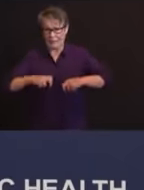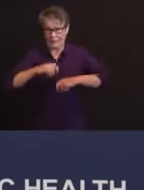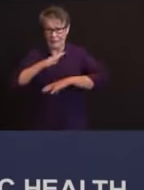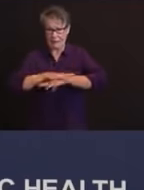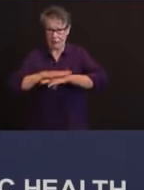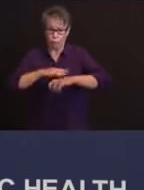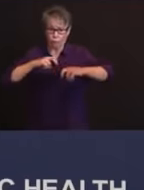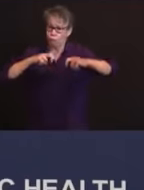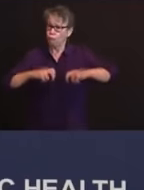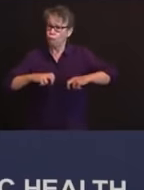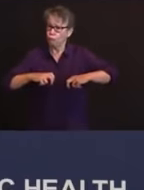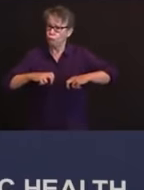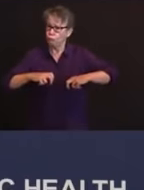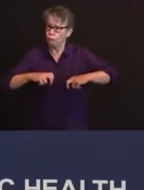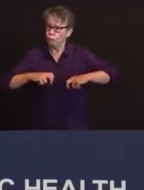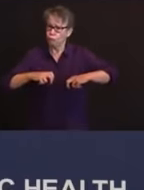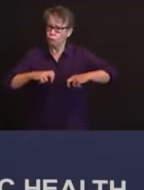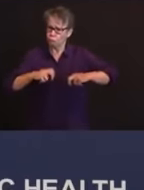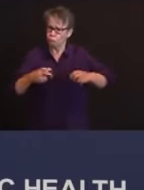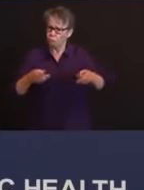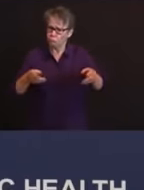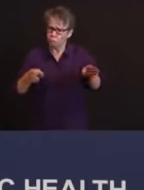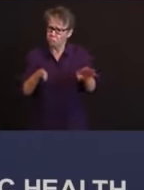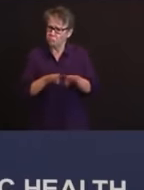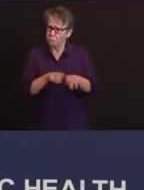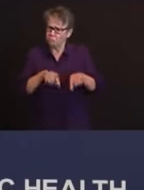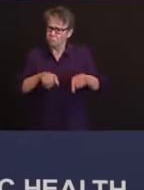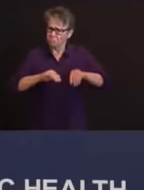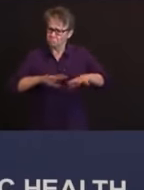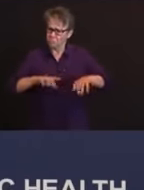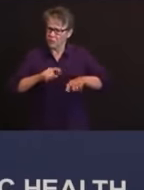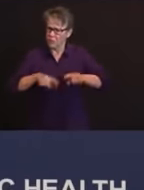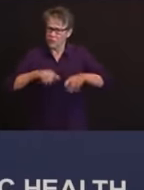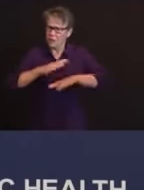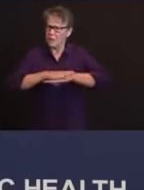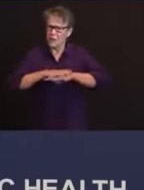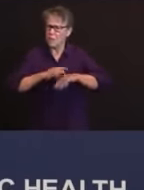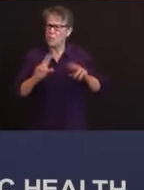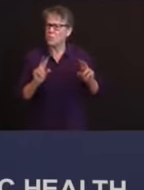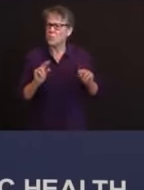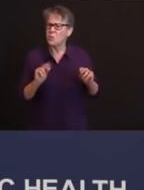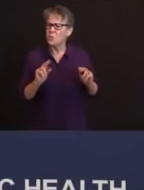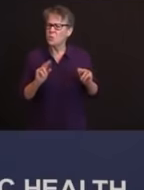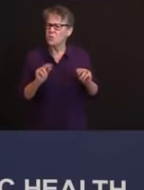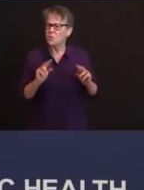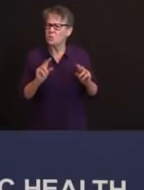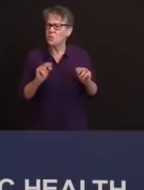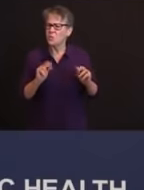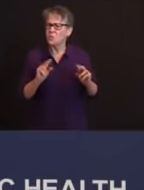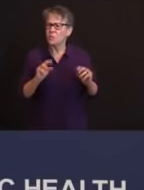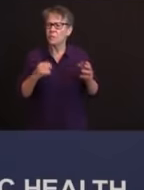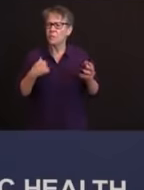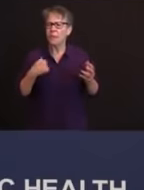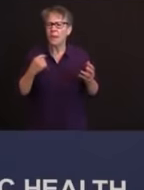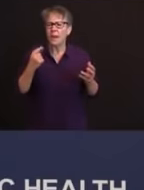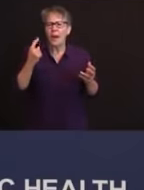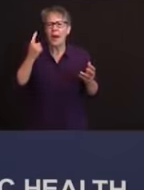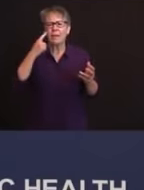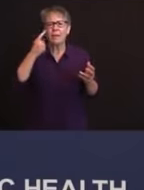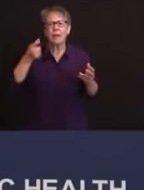the steps we're taking, again, remember, other states got to 50% of capacity. Connecticut, I think, to 75% of